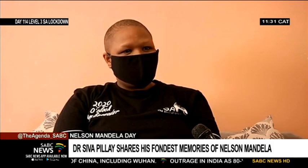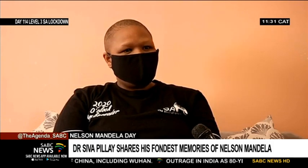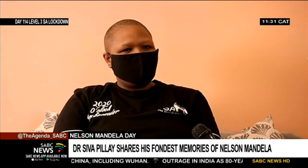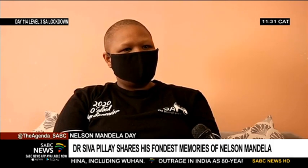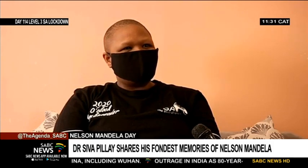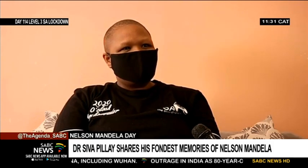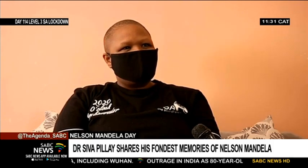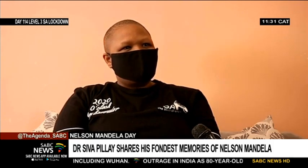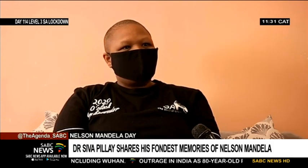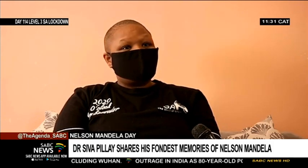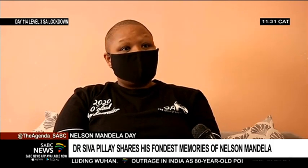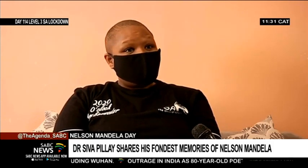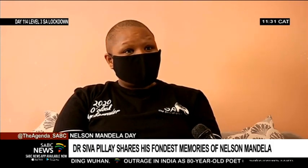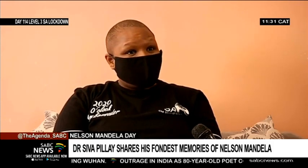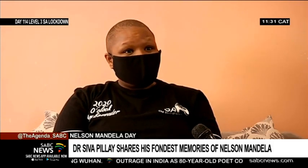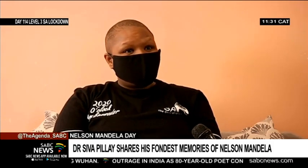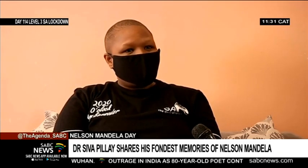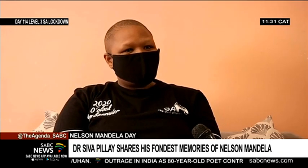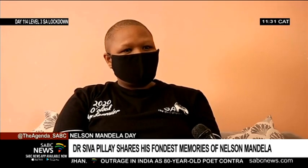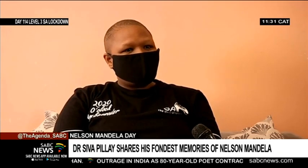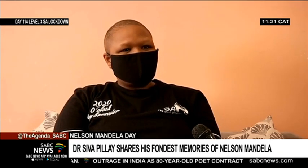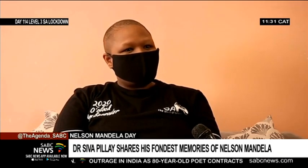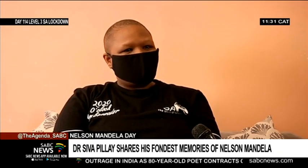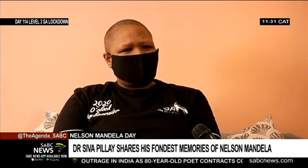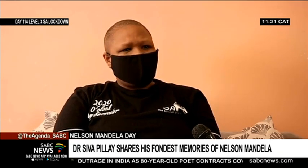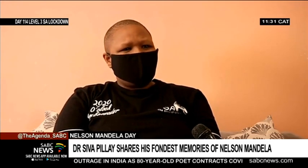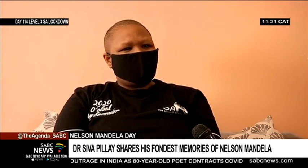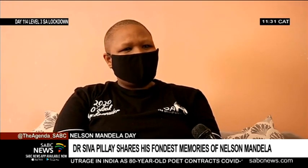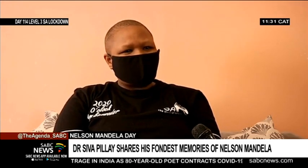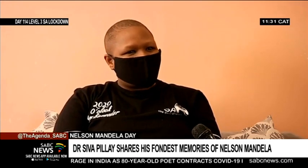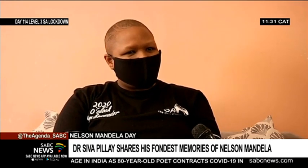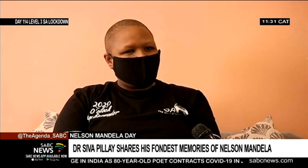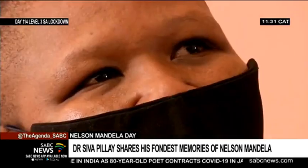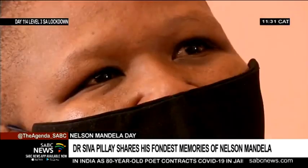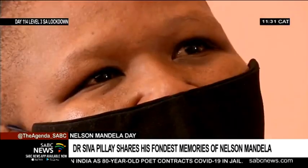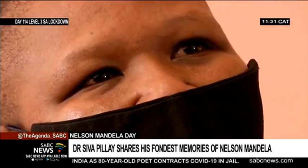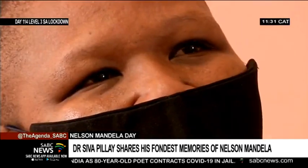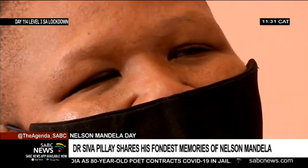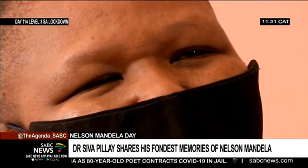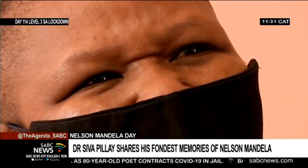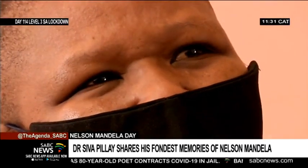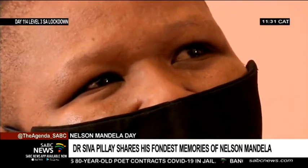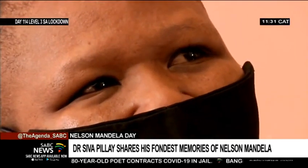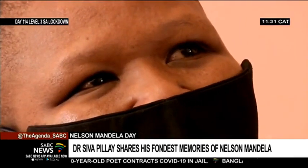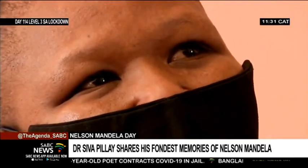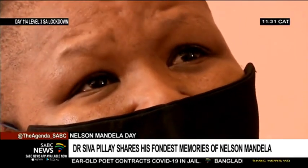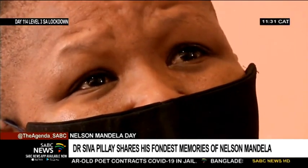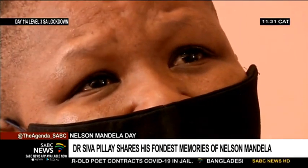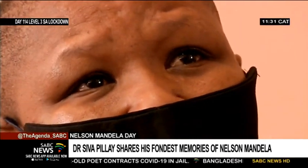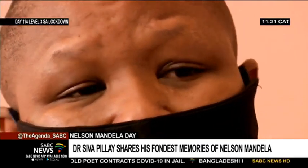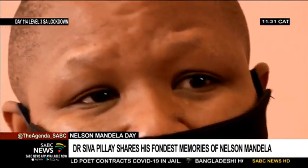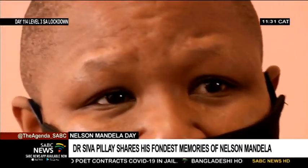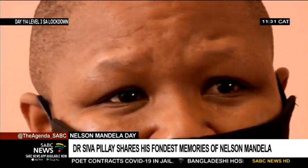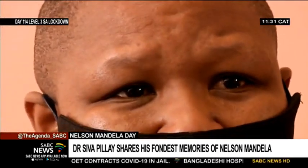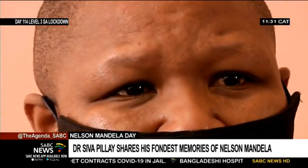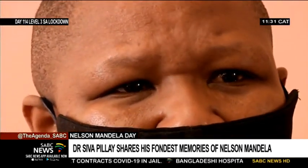Nelson Mandela, and 10 years later after it was built, it became a place of healing. Babalwa Poswa spent 12 days